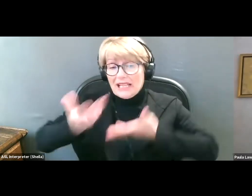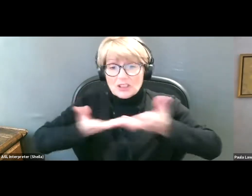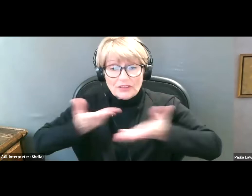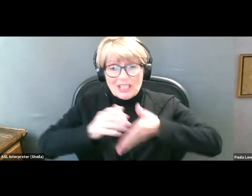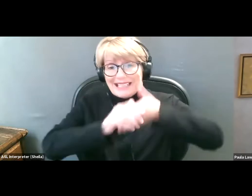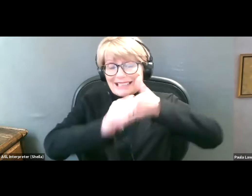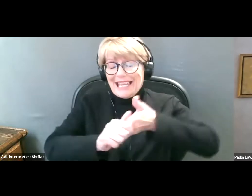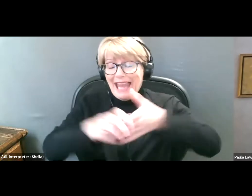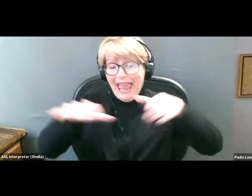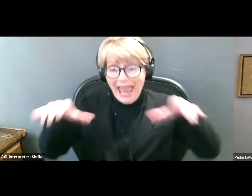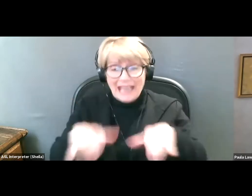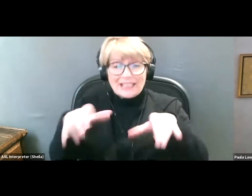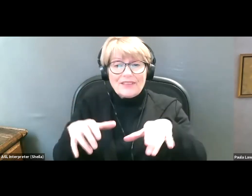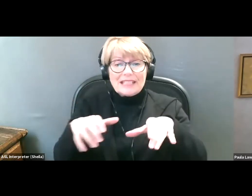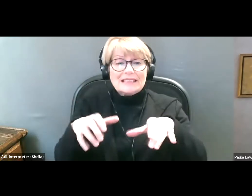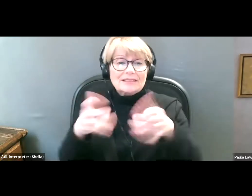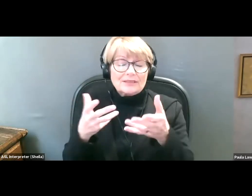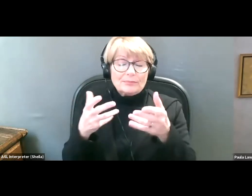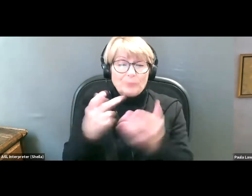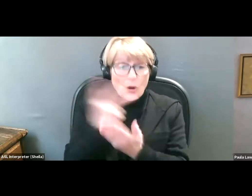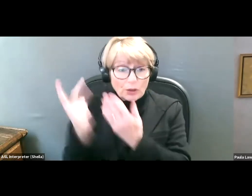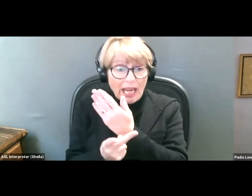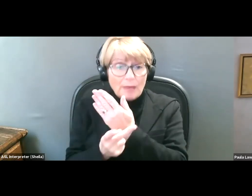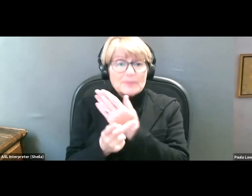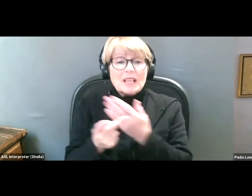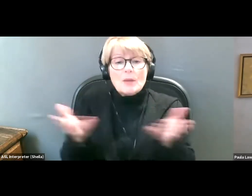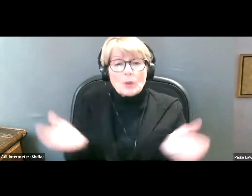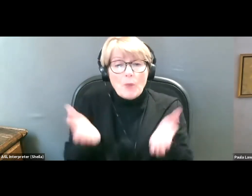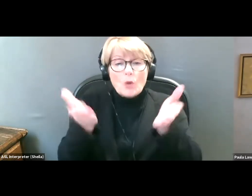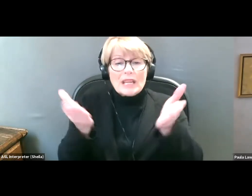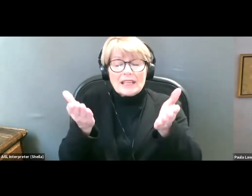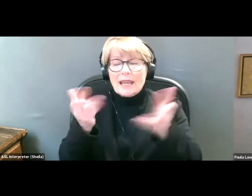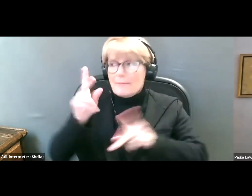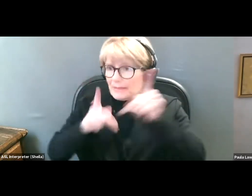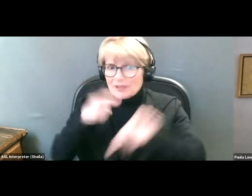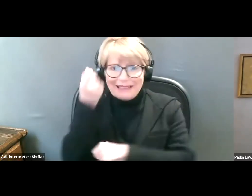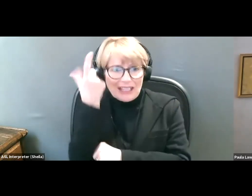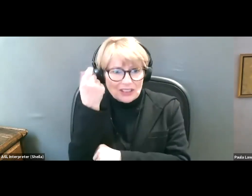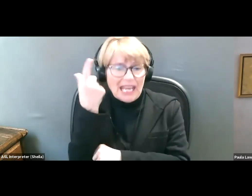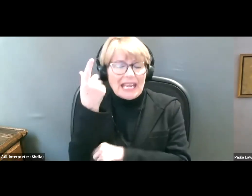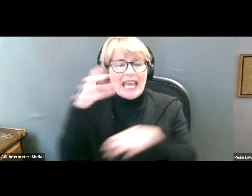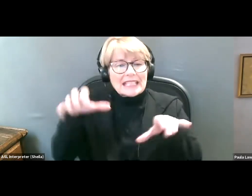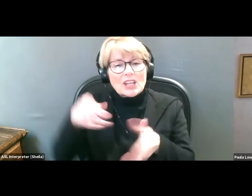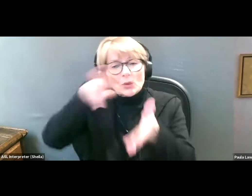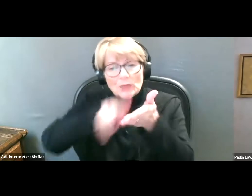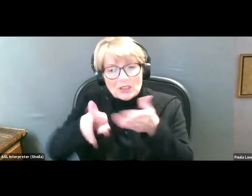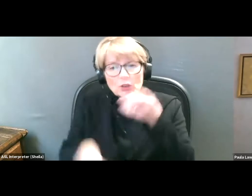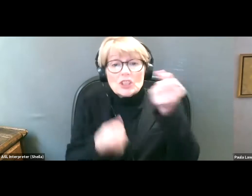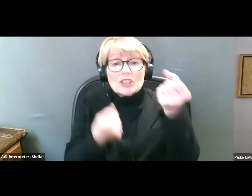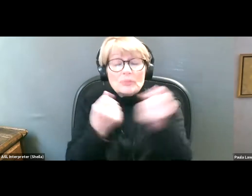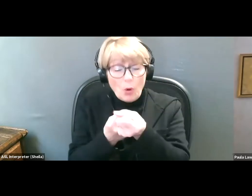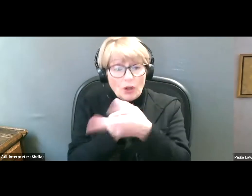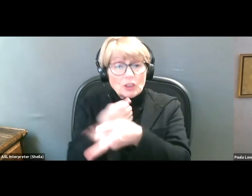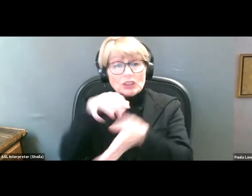activist campaigns, promoted civic understanding, and conducted research to support those campaigns. With